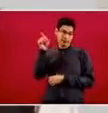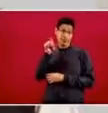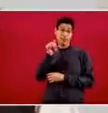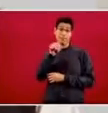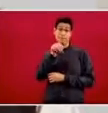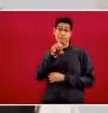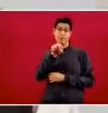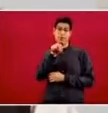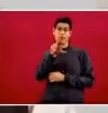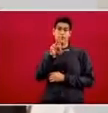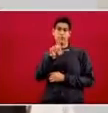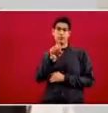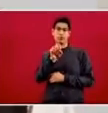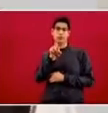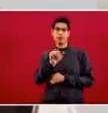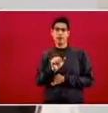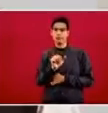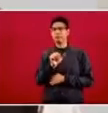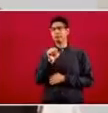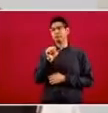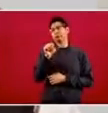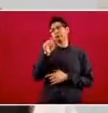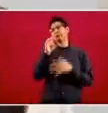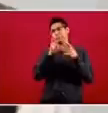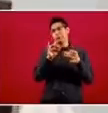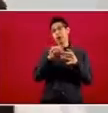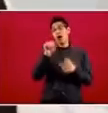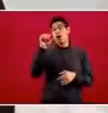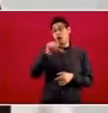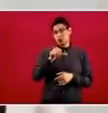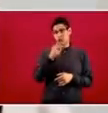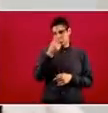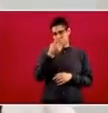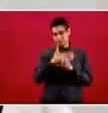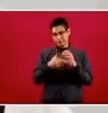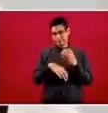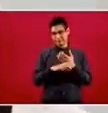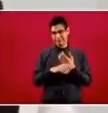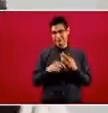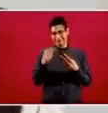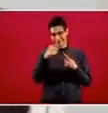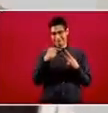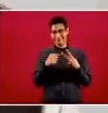regarding the situation in Monclova, Coahuila, I would now relate some of the